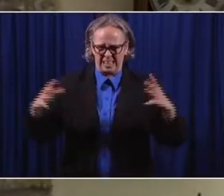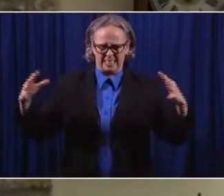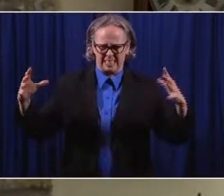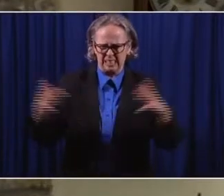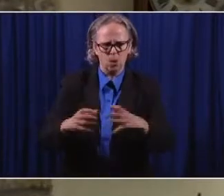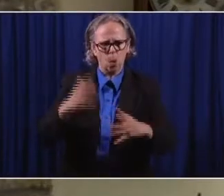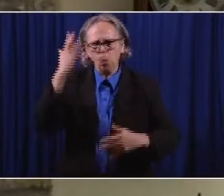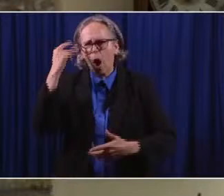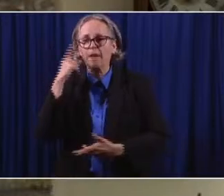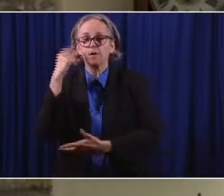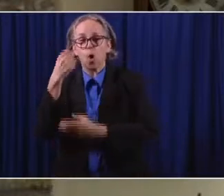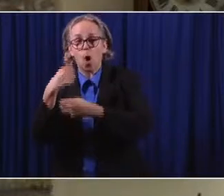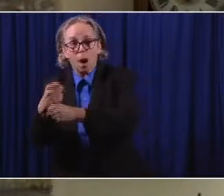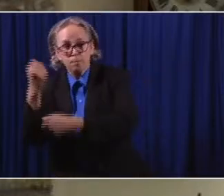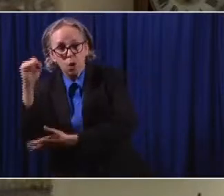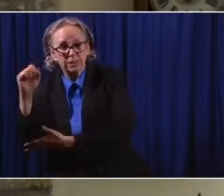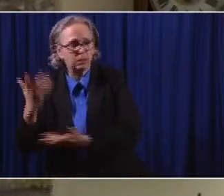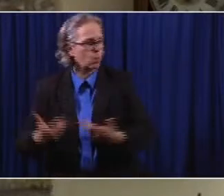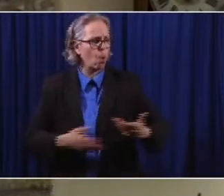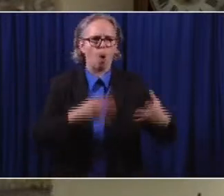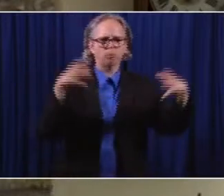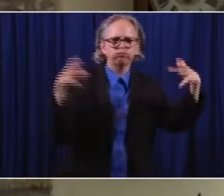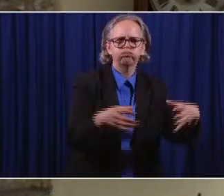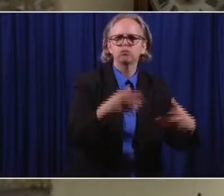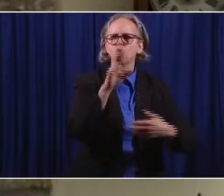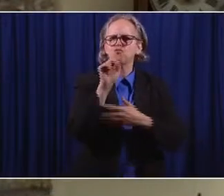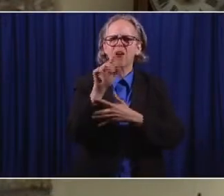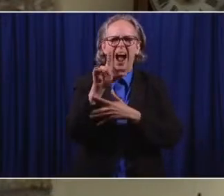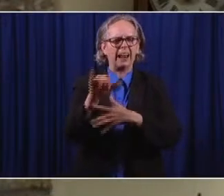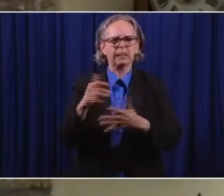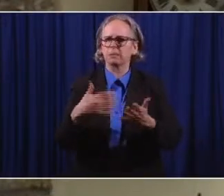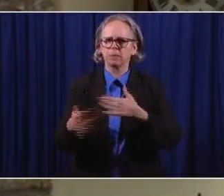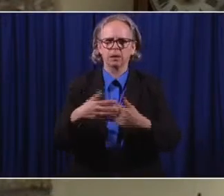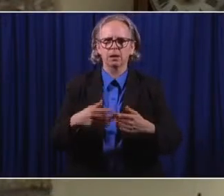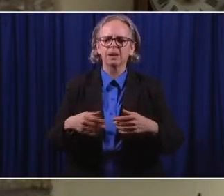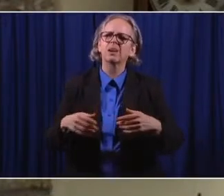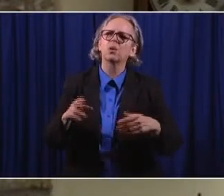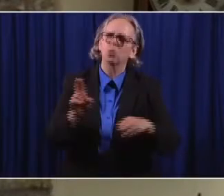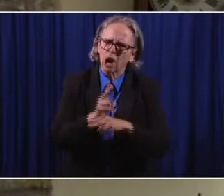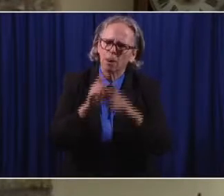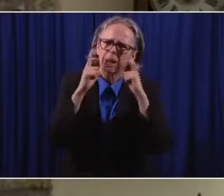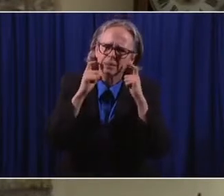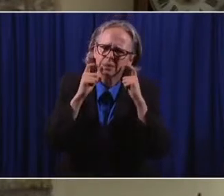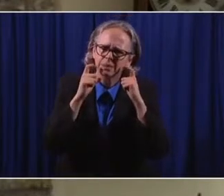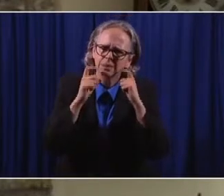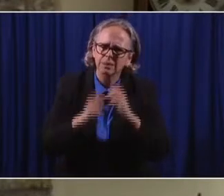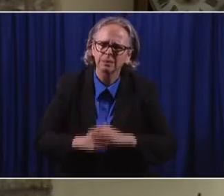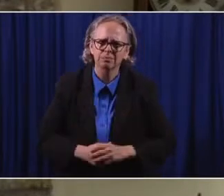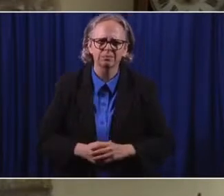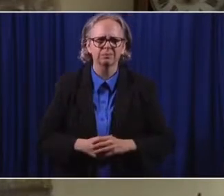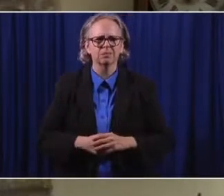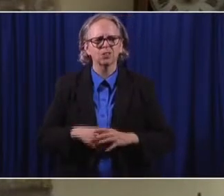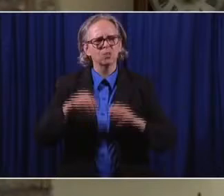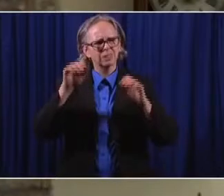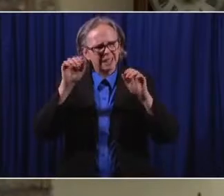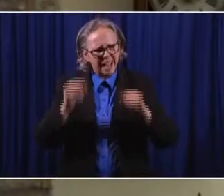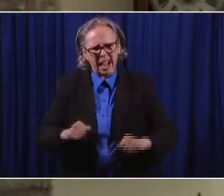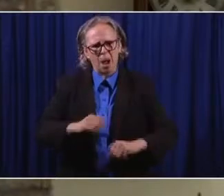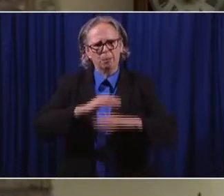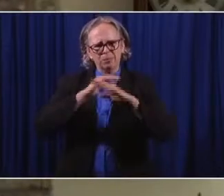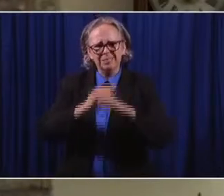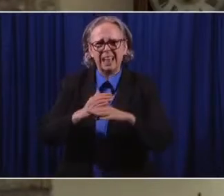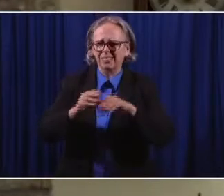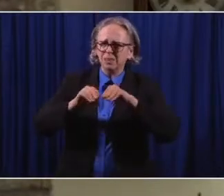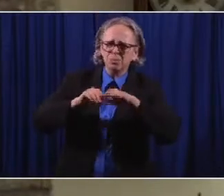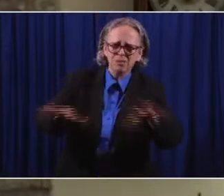political rally, please wear a mask. That is how you stay safe. That is how you slow the spread down.